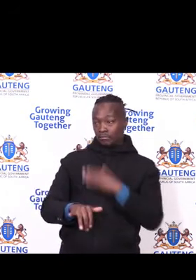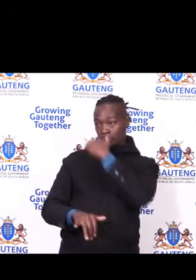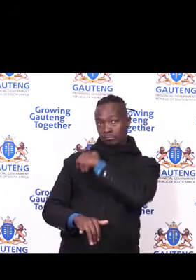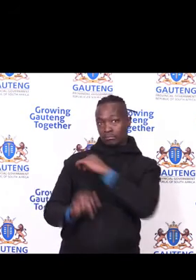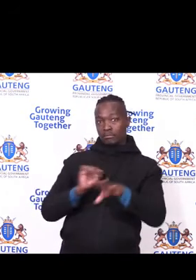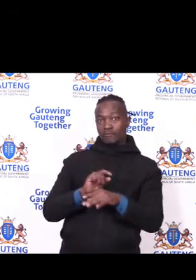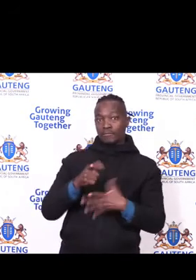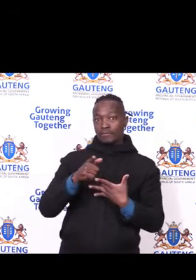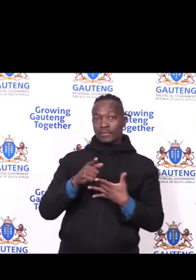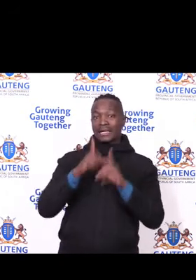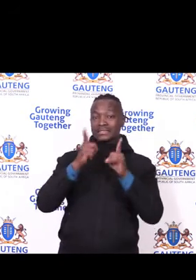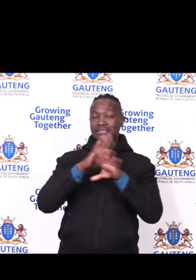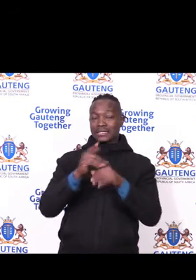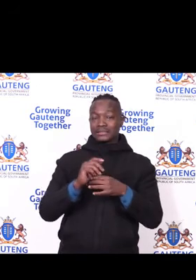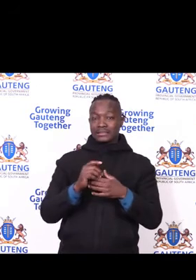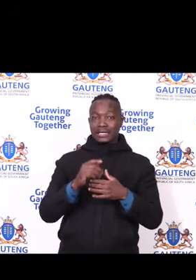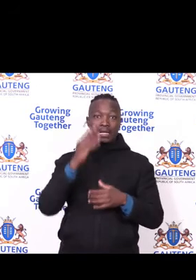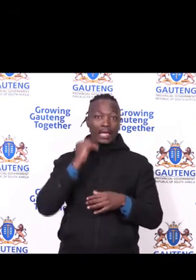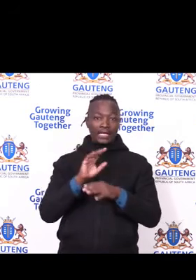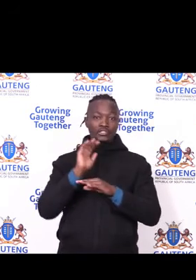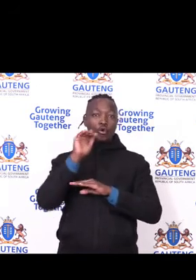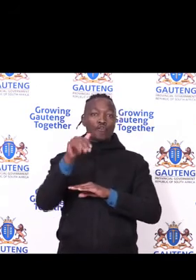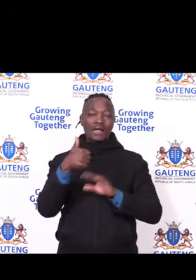aged above 60, we've received